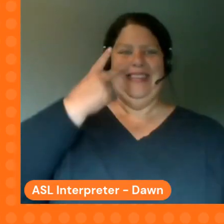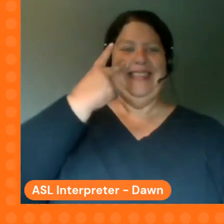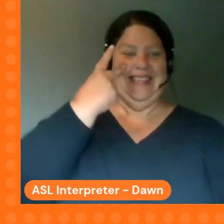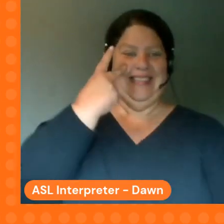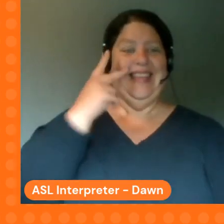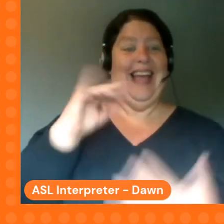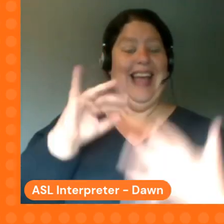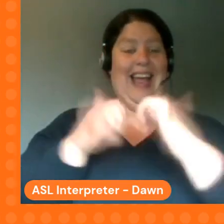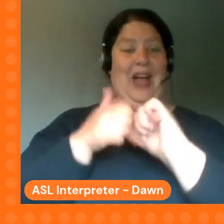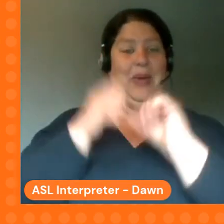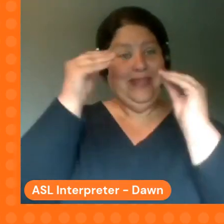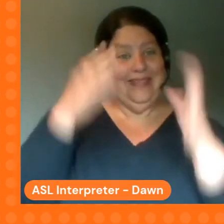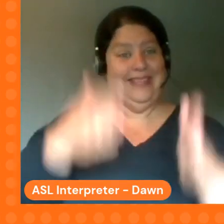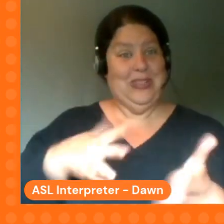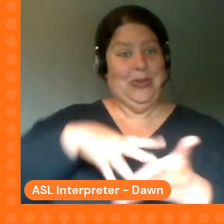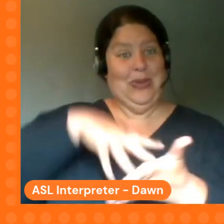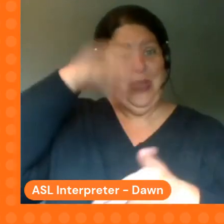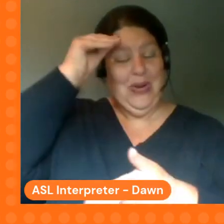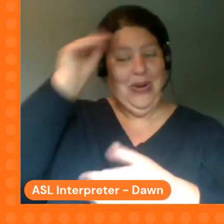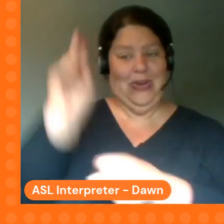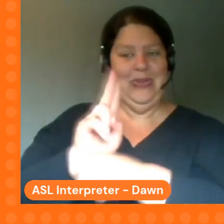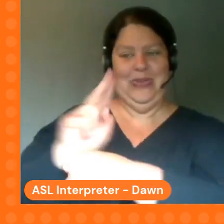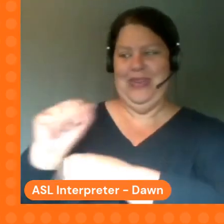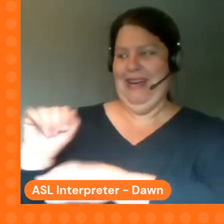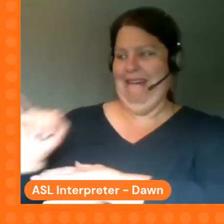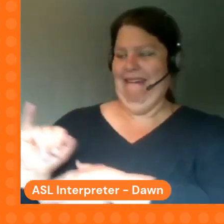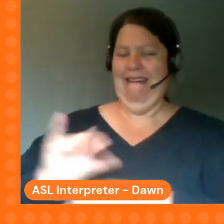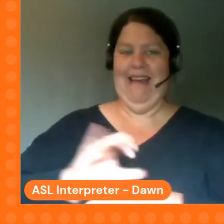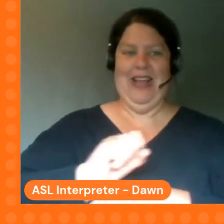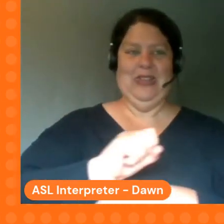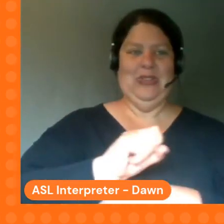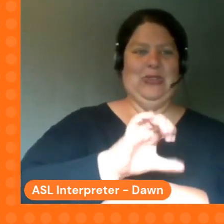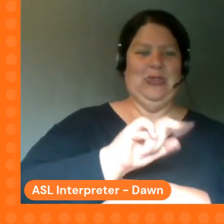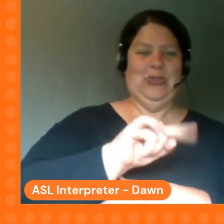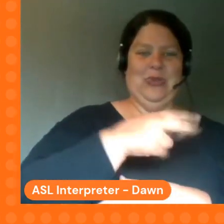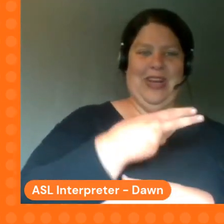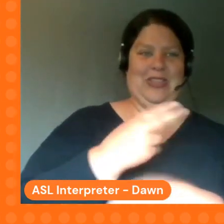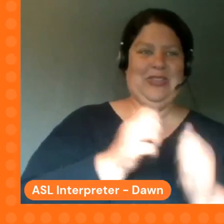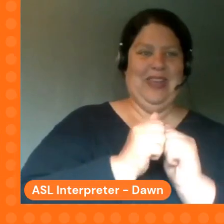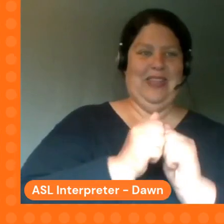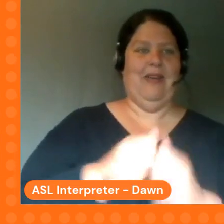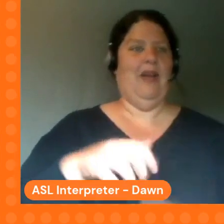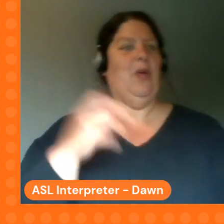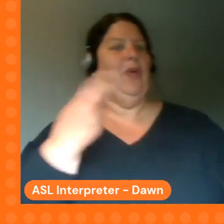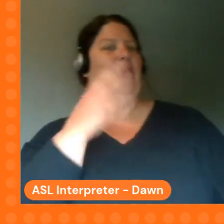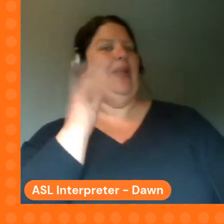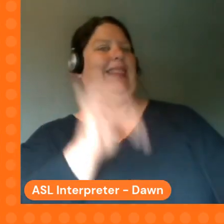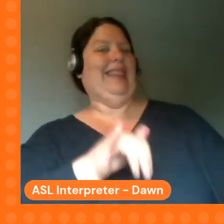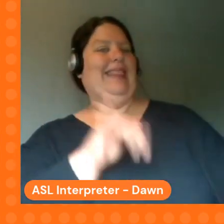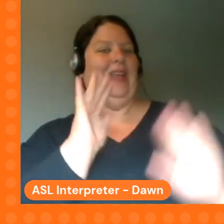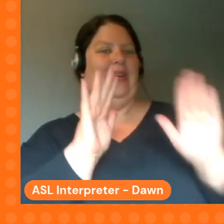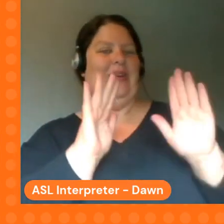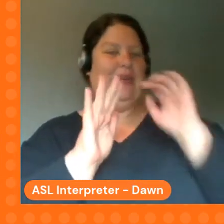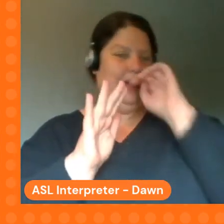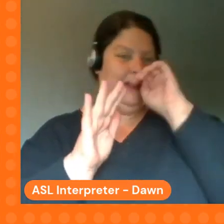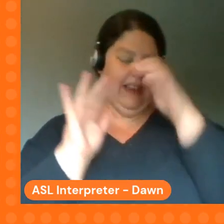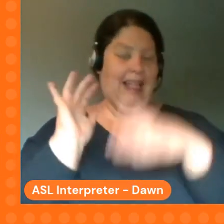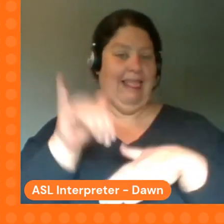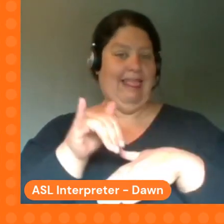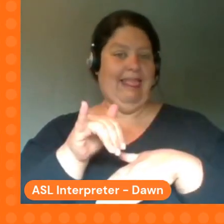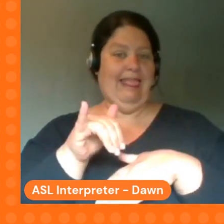teachers learn and use AI and Scratch together. That's pretty great. Yeah, that's nice to see. And that connects to a question I saw in the chat